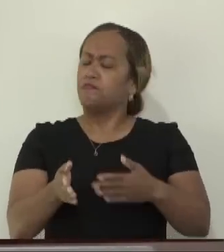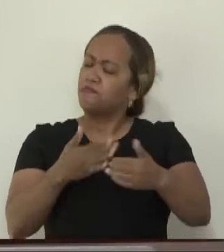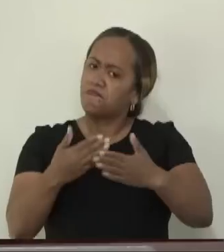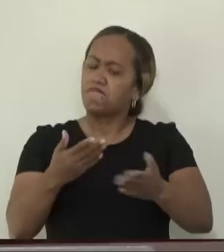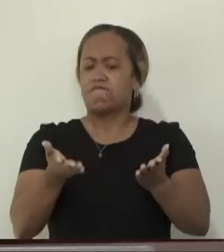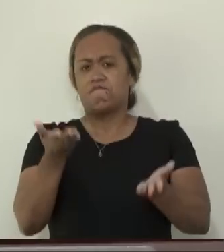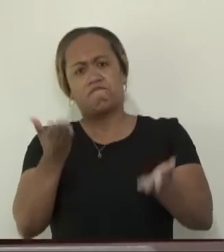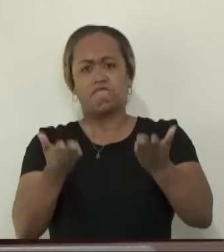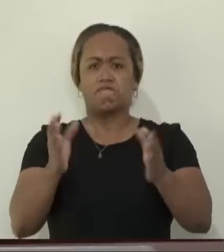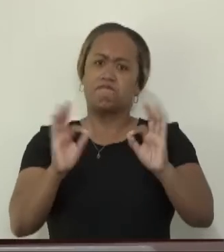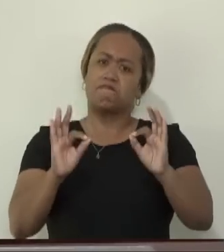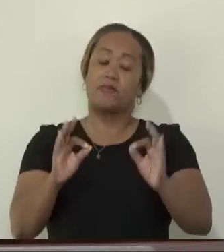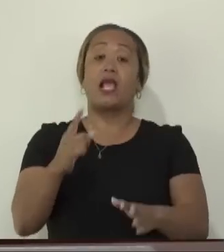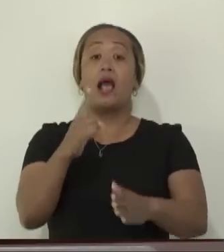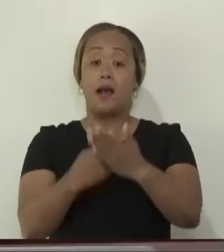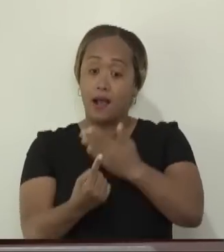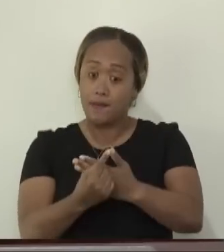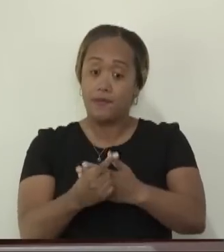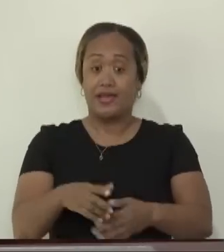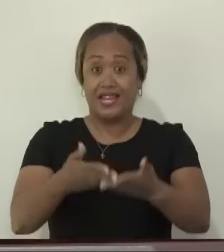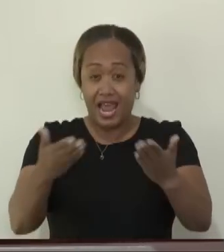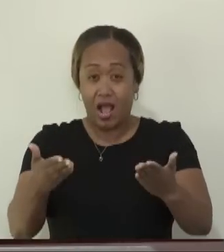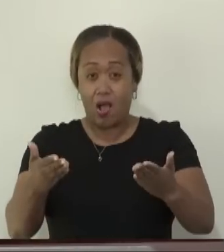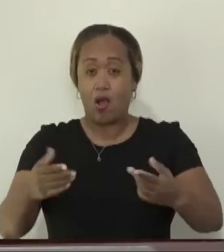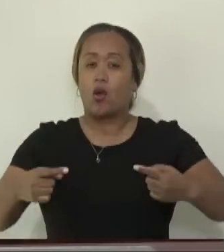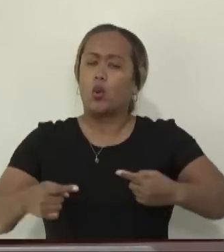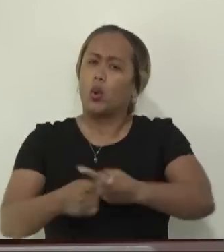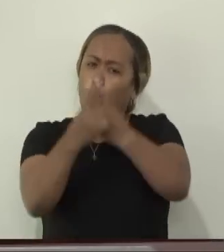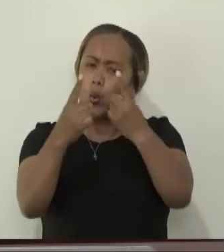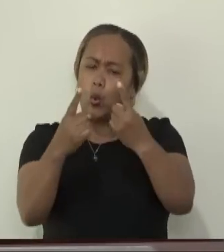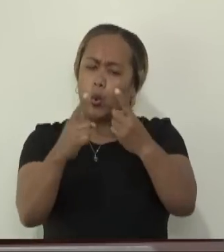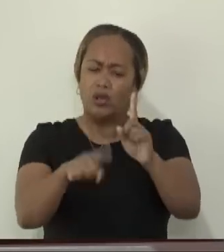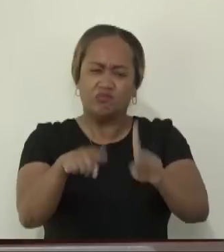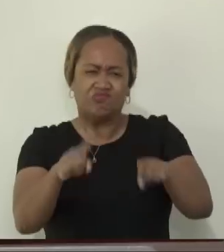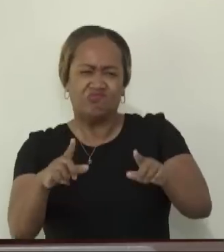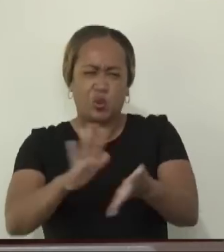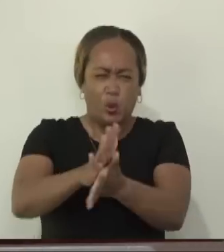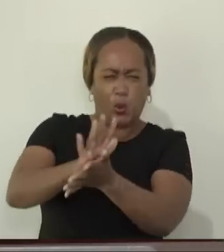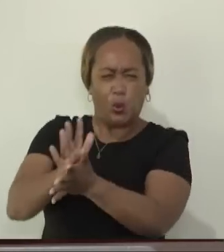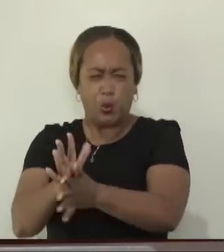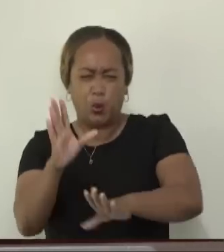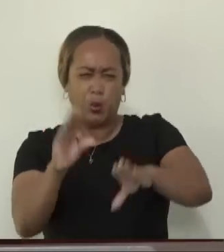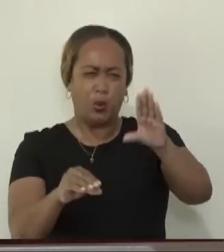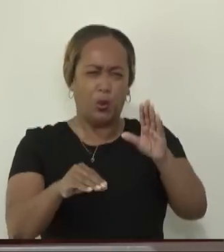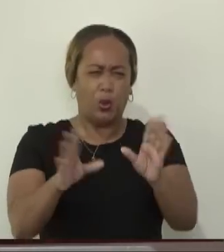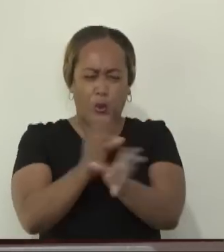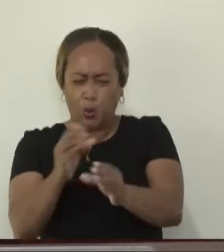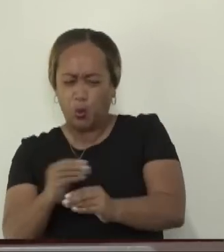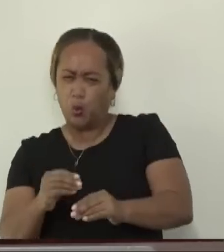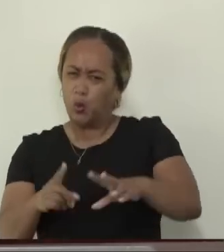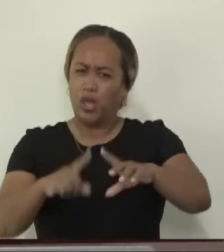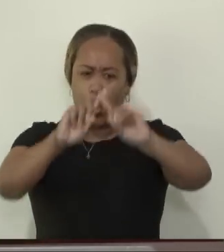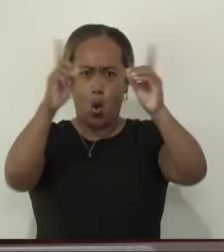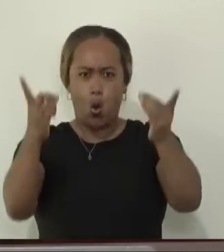that we are going through a period of great disruptions, unpredictability, and